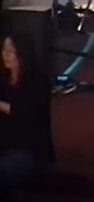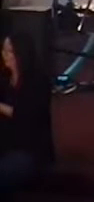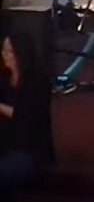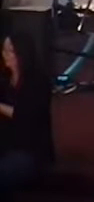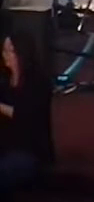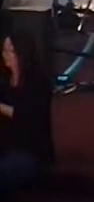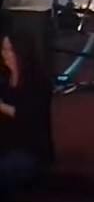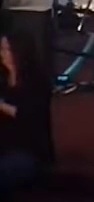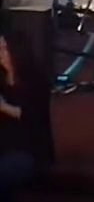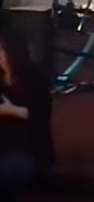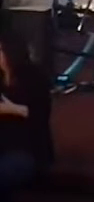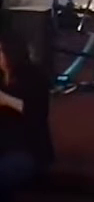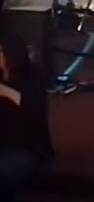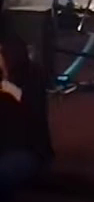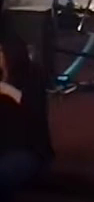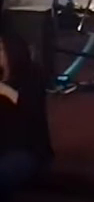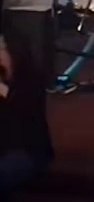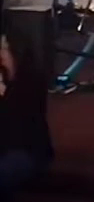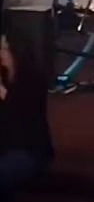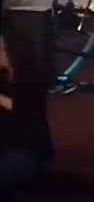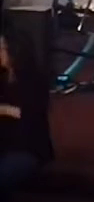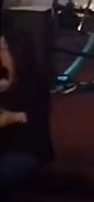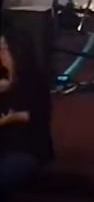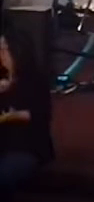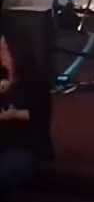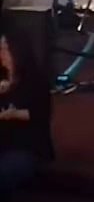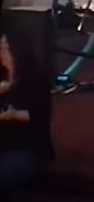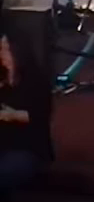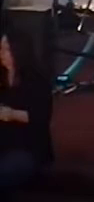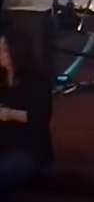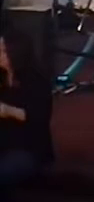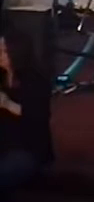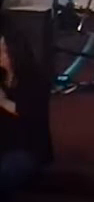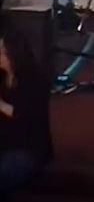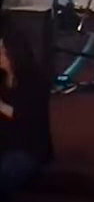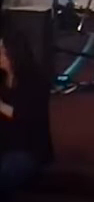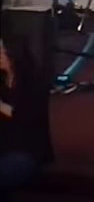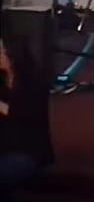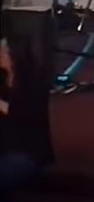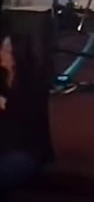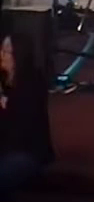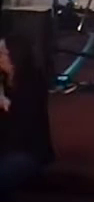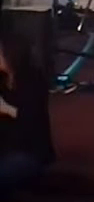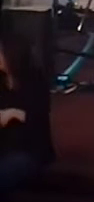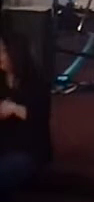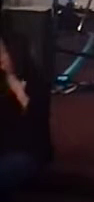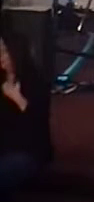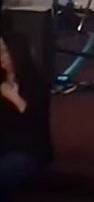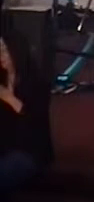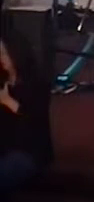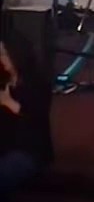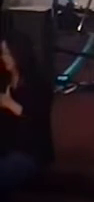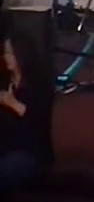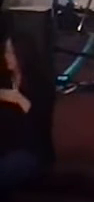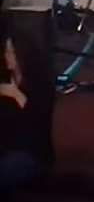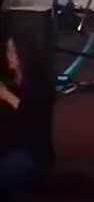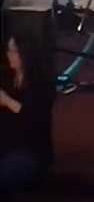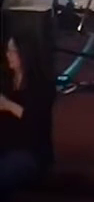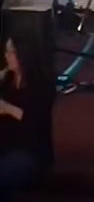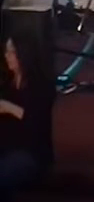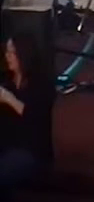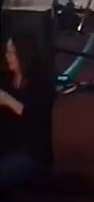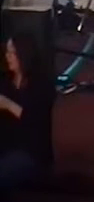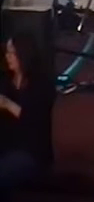myself. So we must speak the truth in love, not out of anger. So here's the key phrase for this, is that leadership is not about